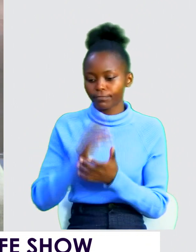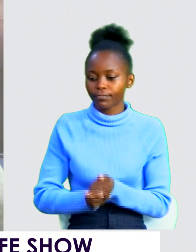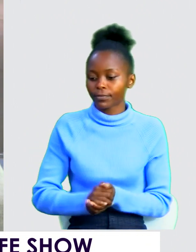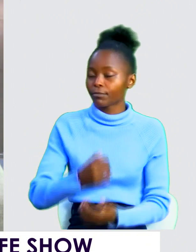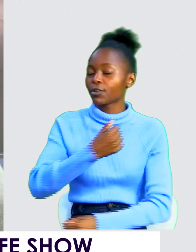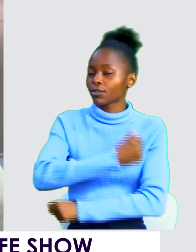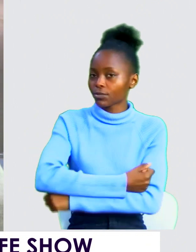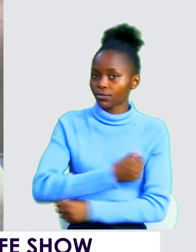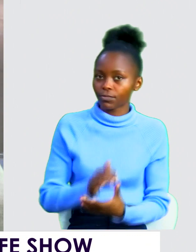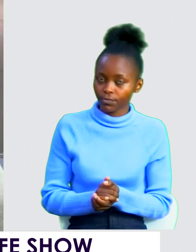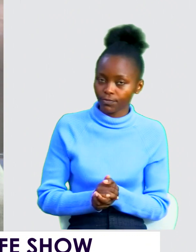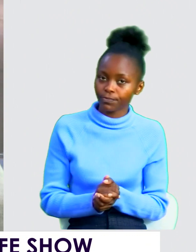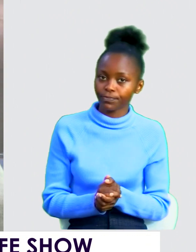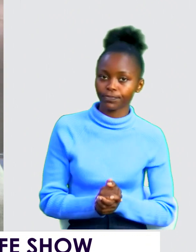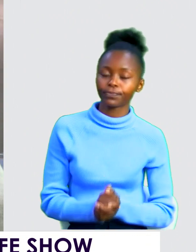this powerful high school,